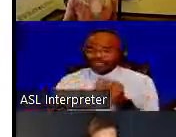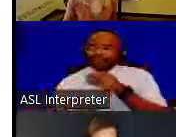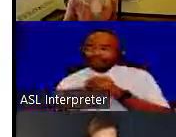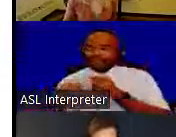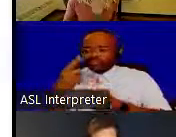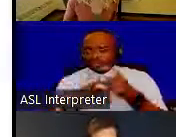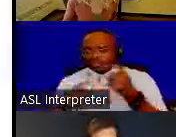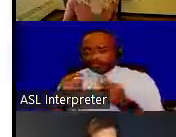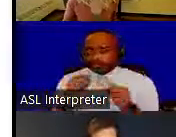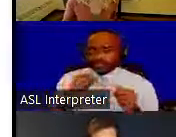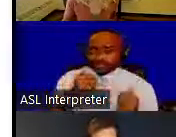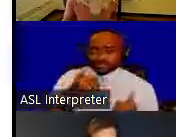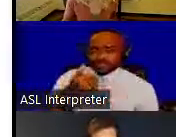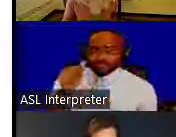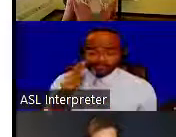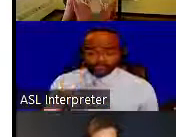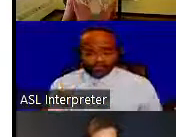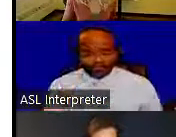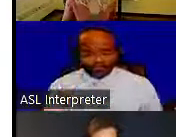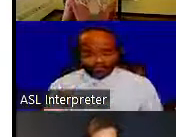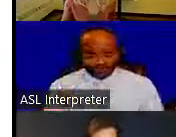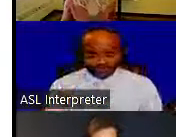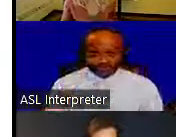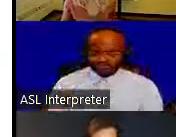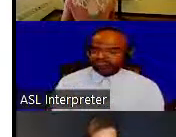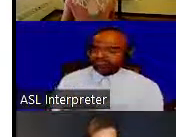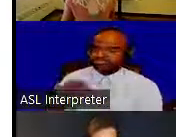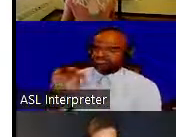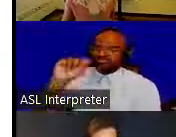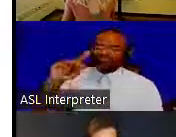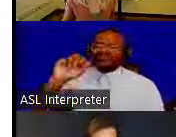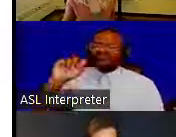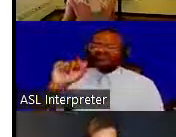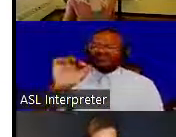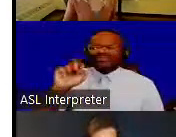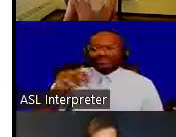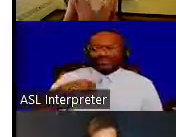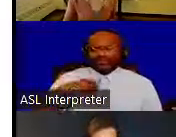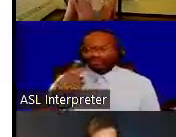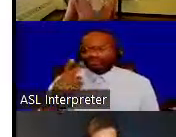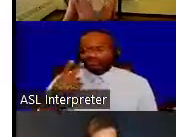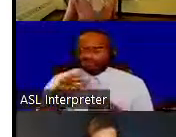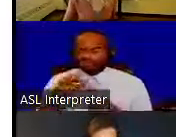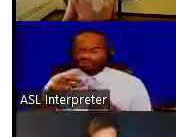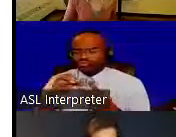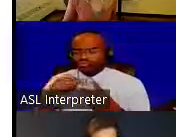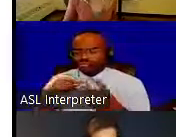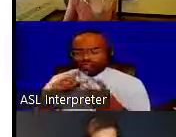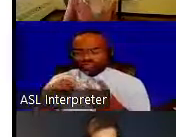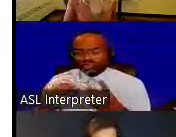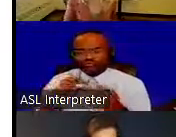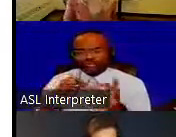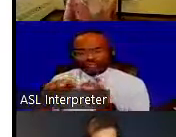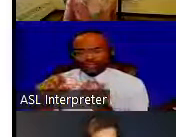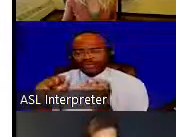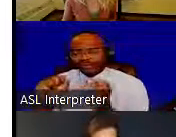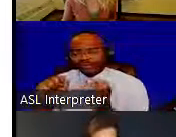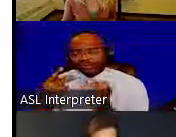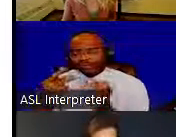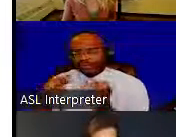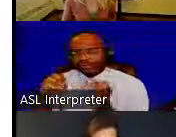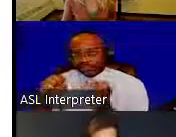questions. All right, so Stephen, there were 2 that were relating about kind of species movement. So I'm going to give you